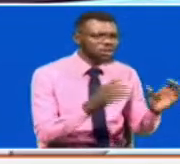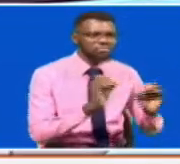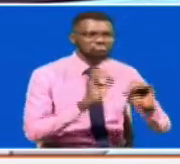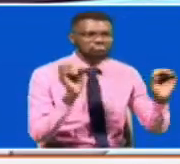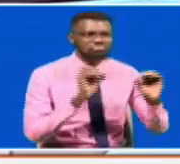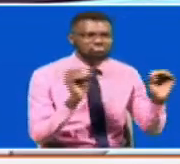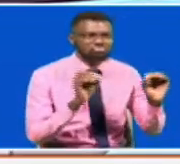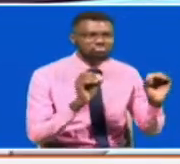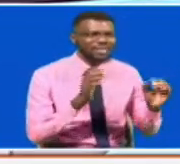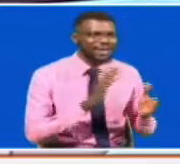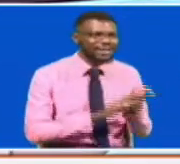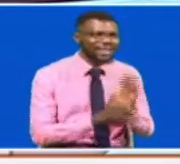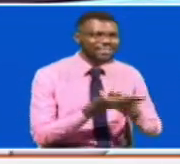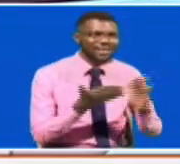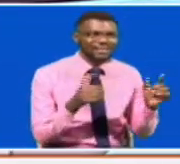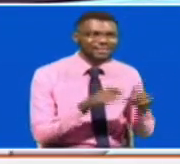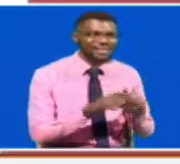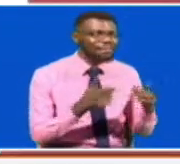right? And you say it lacks